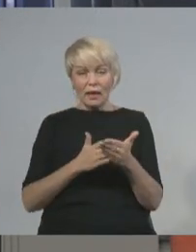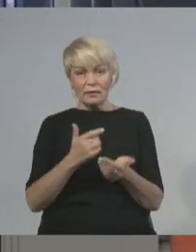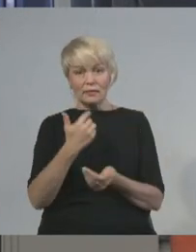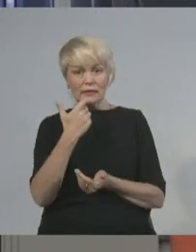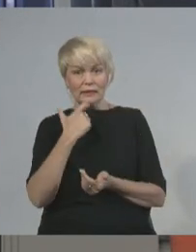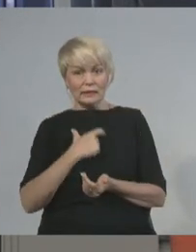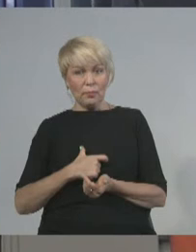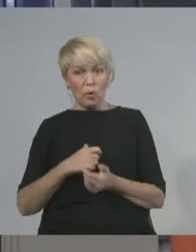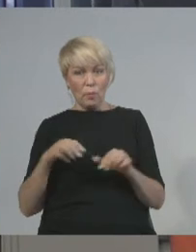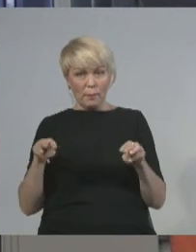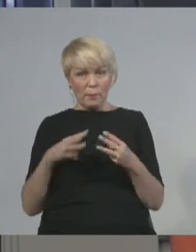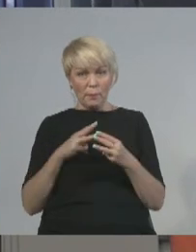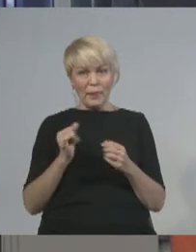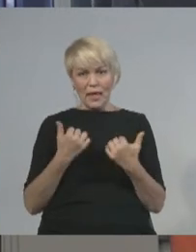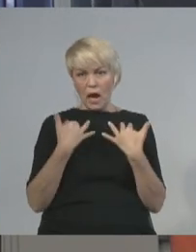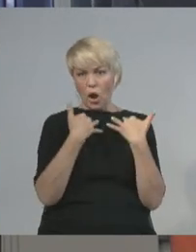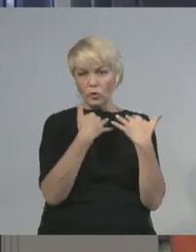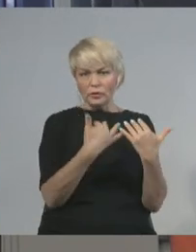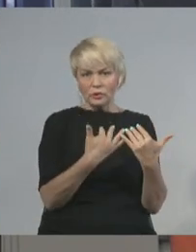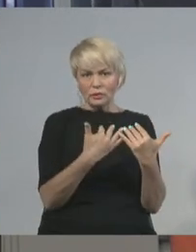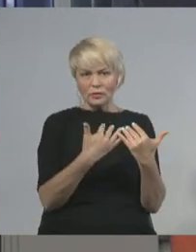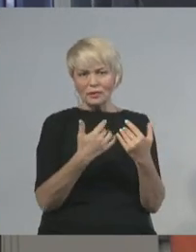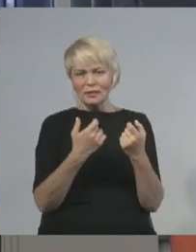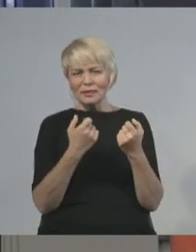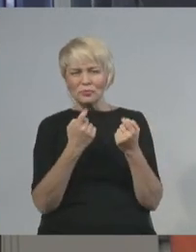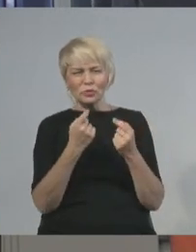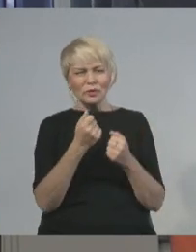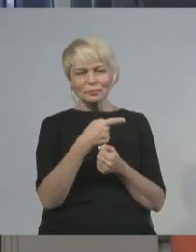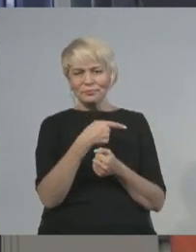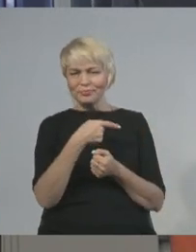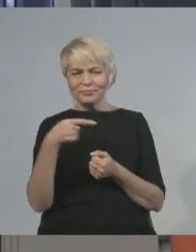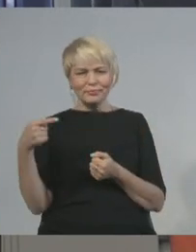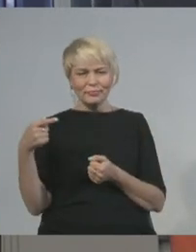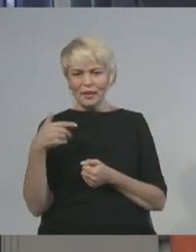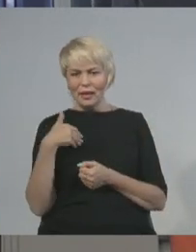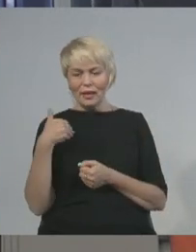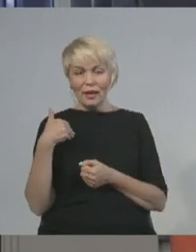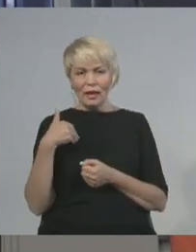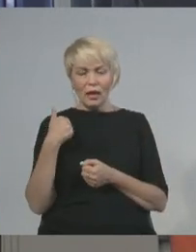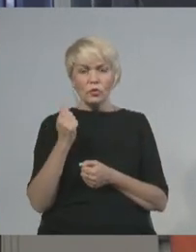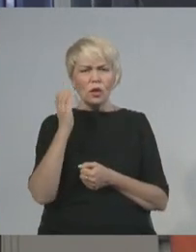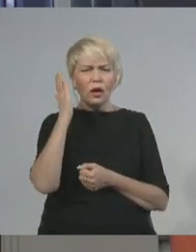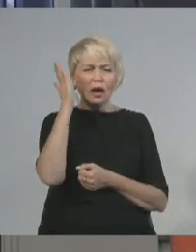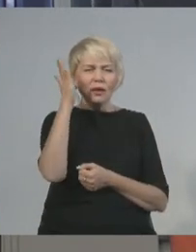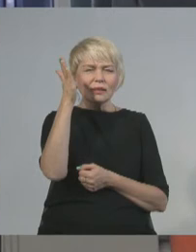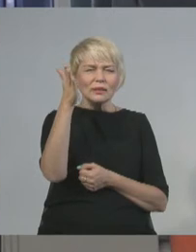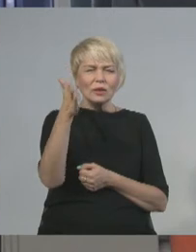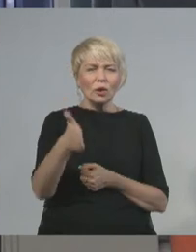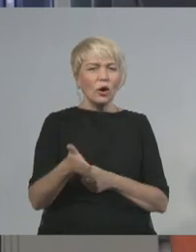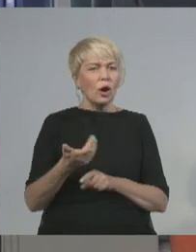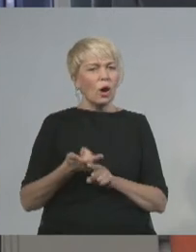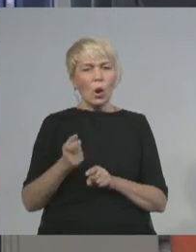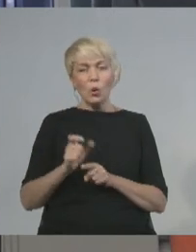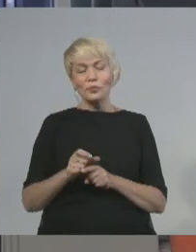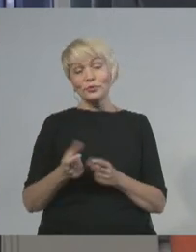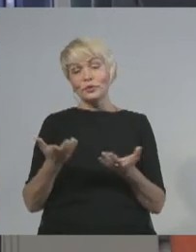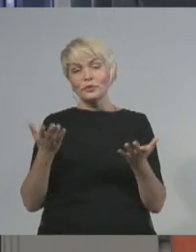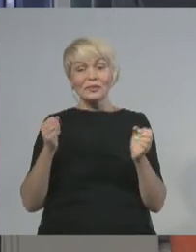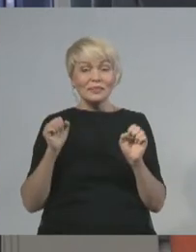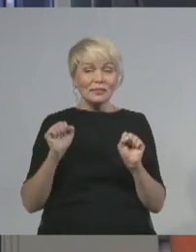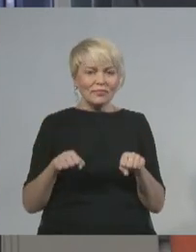when you bring up the wall between you and your audience and it can have a negative effect in the long term perspective